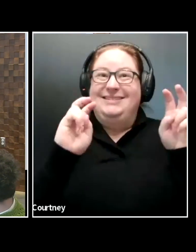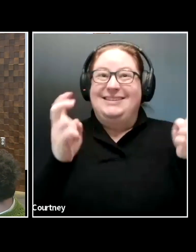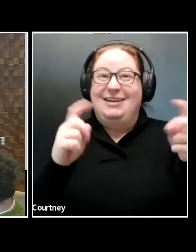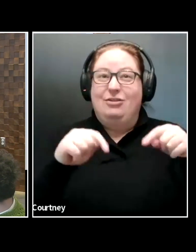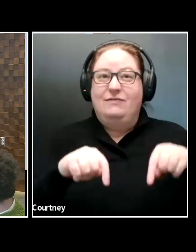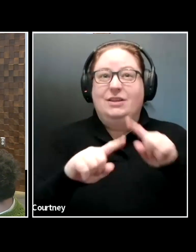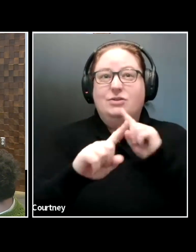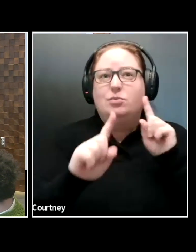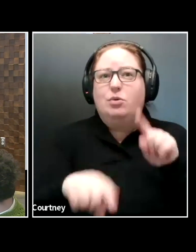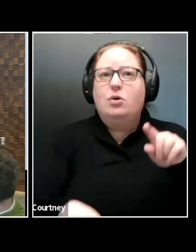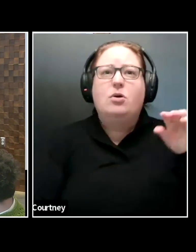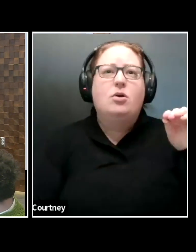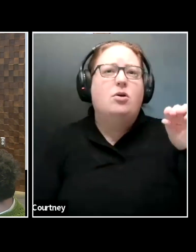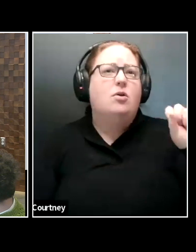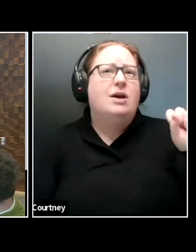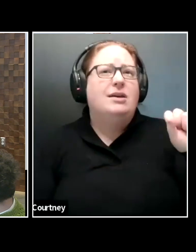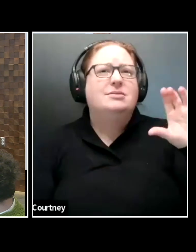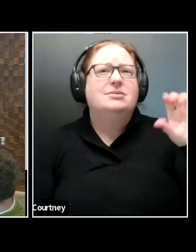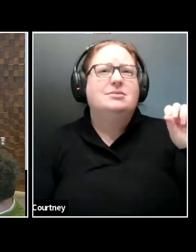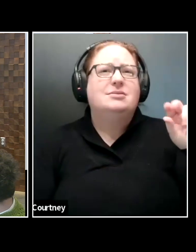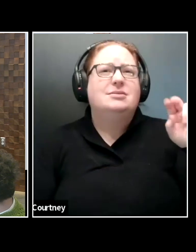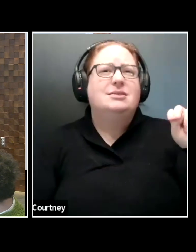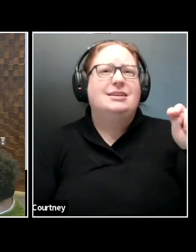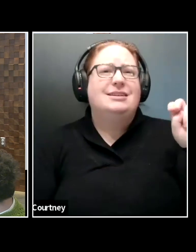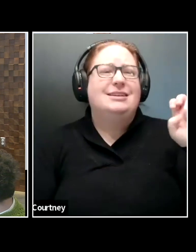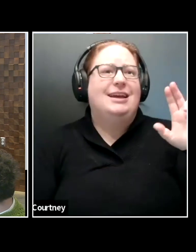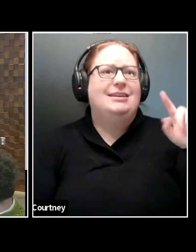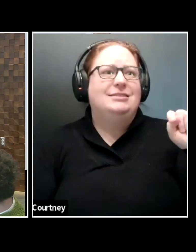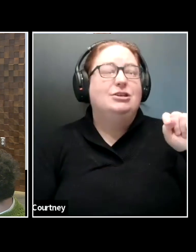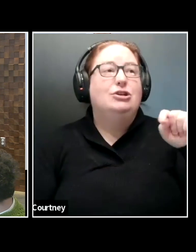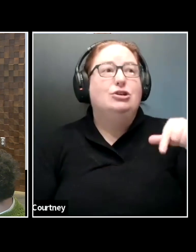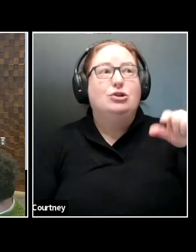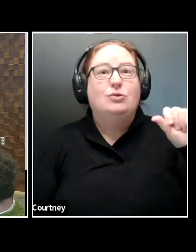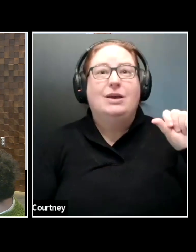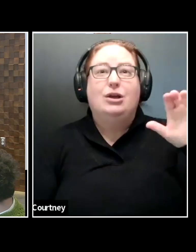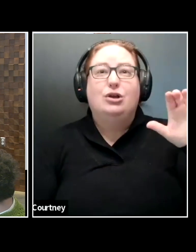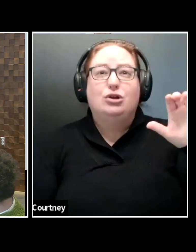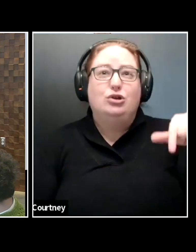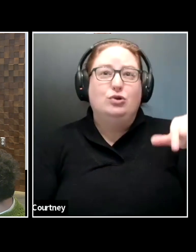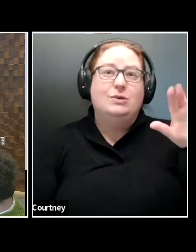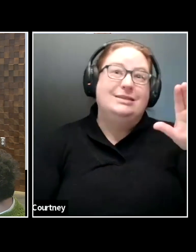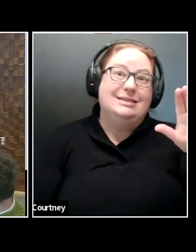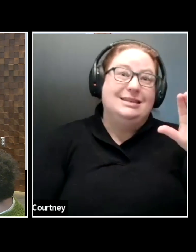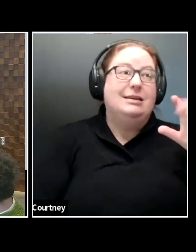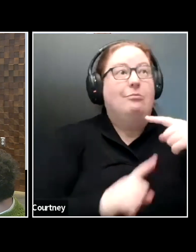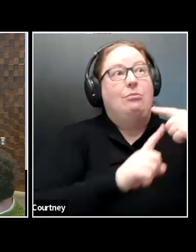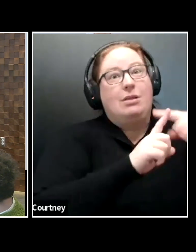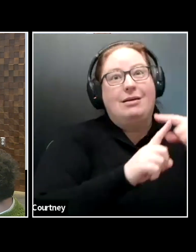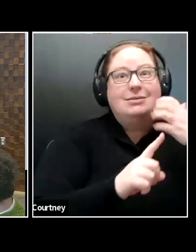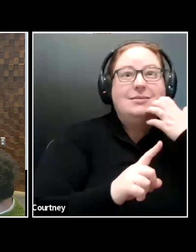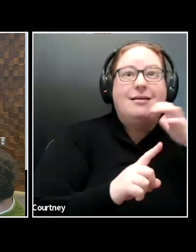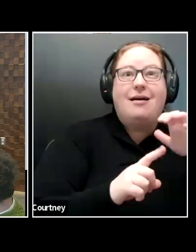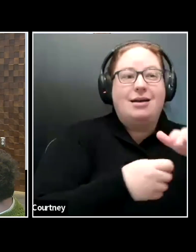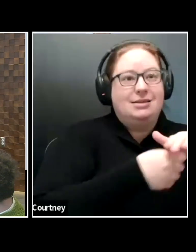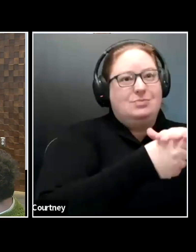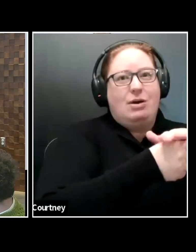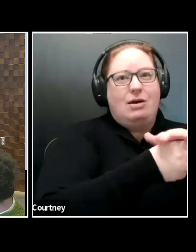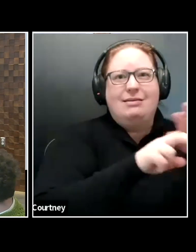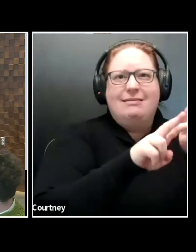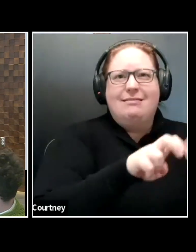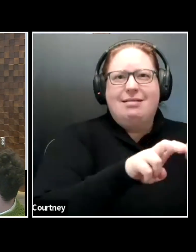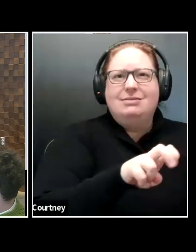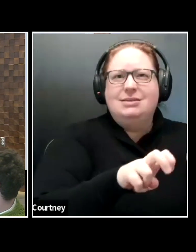like OS Connect Data QA/QC plus connectivity hotspot analysis. If there's a way to have that be 2